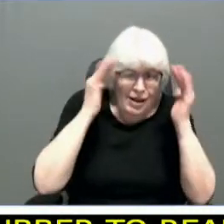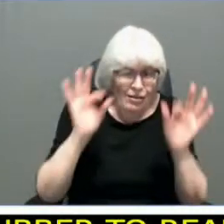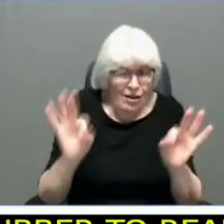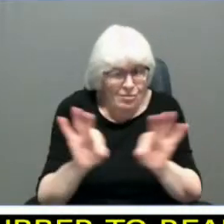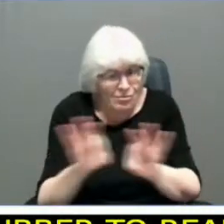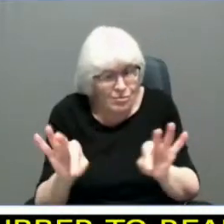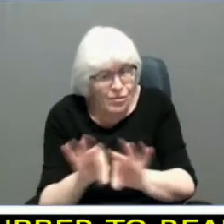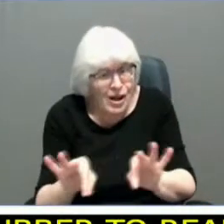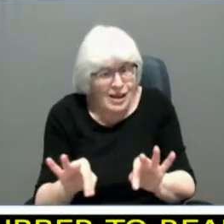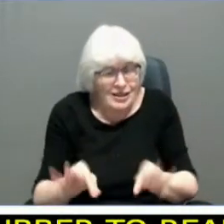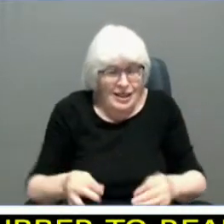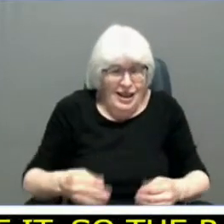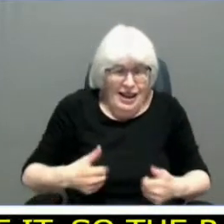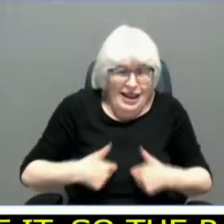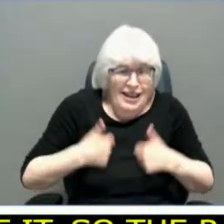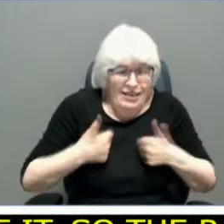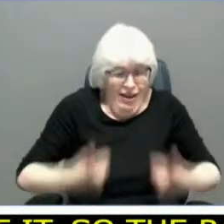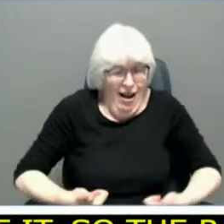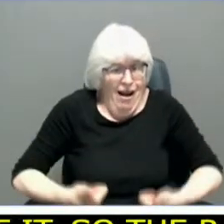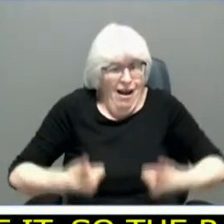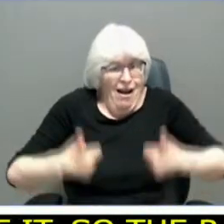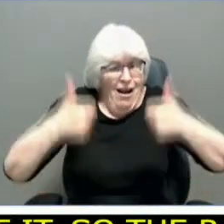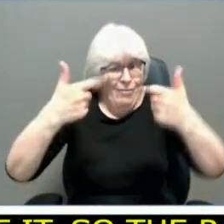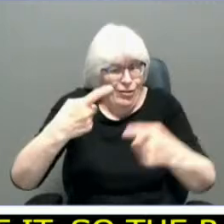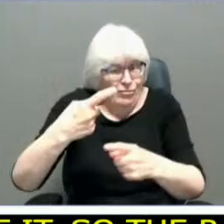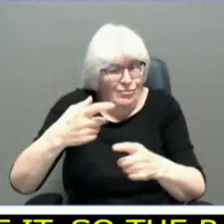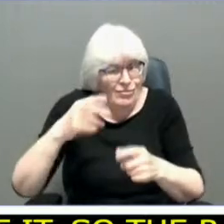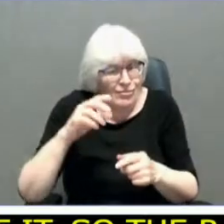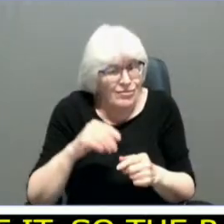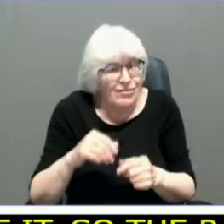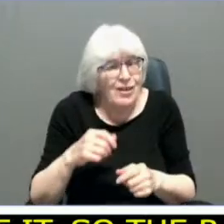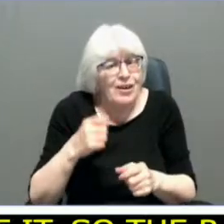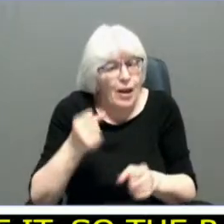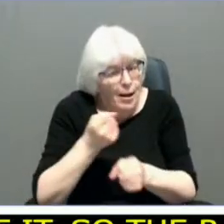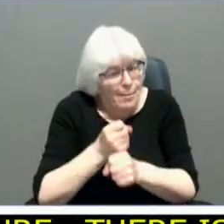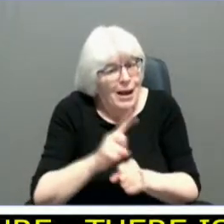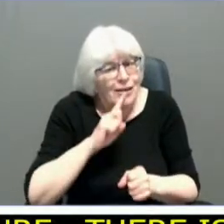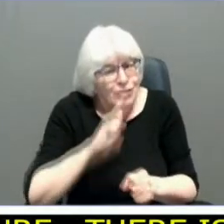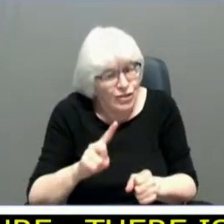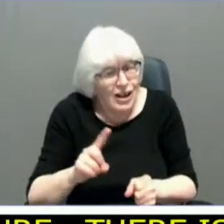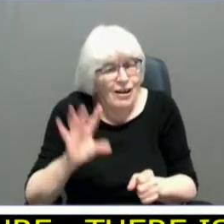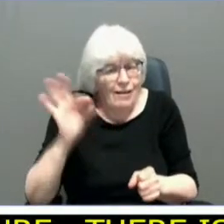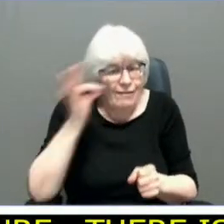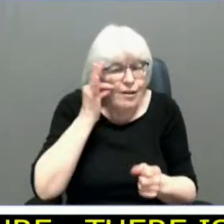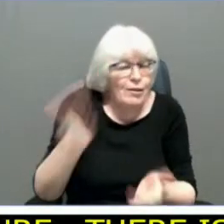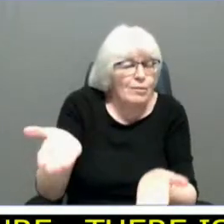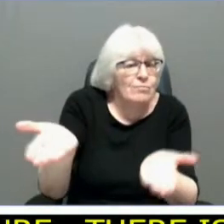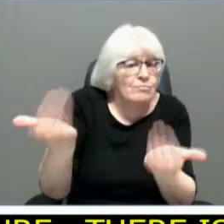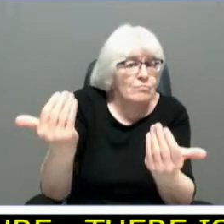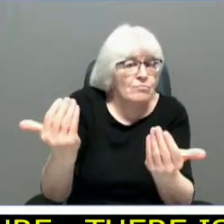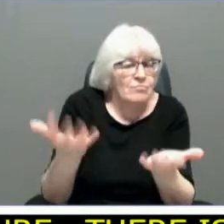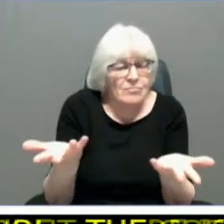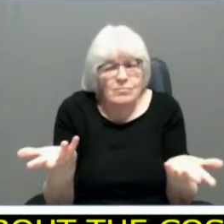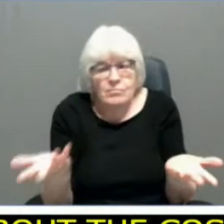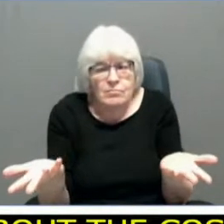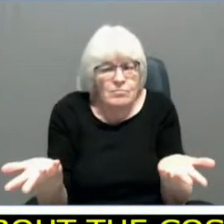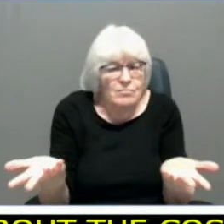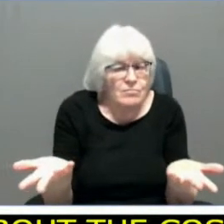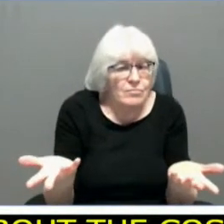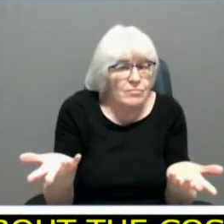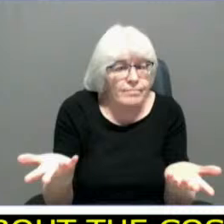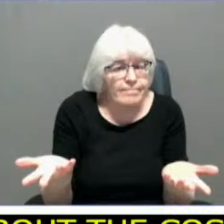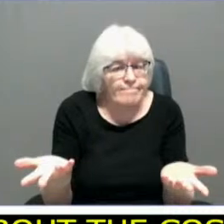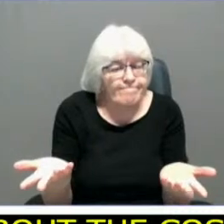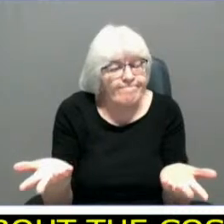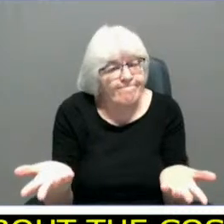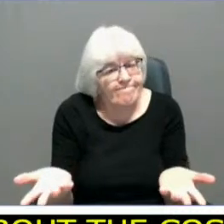we need to make sure that everyone, we just need some clarity from the federal government, I would say is the best way to say that, is to,